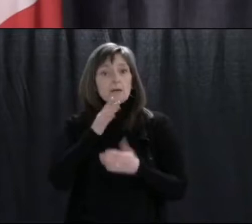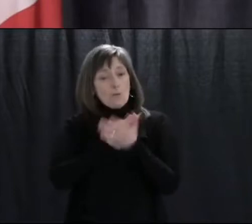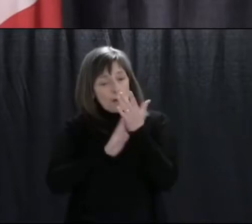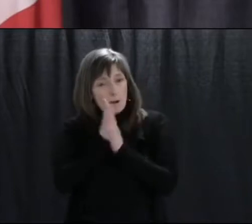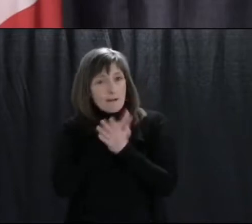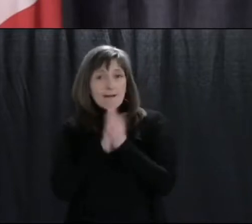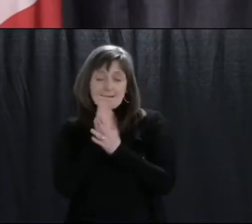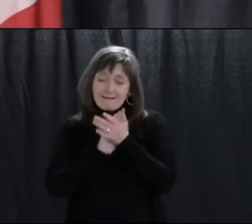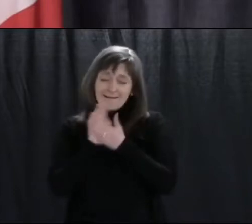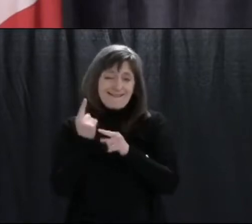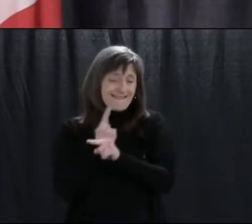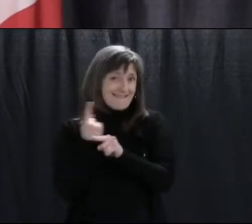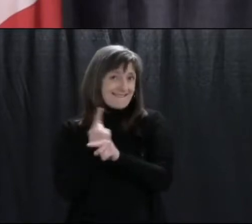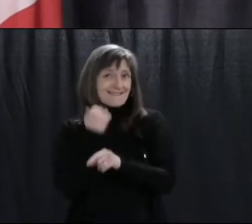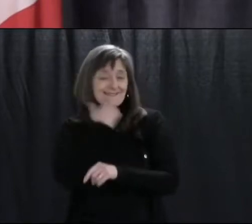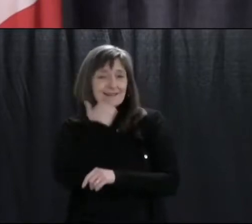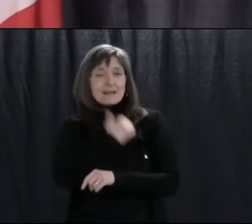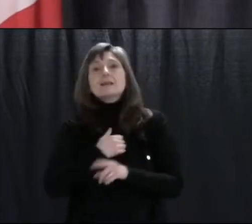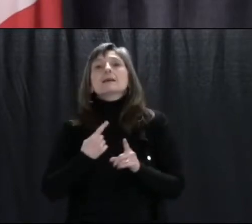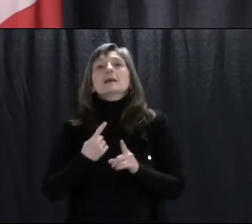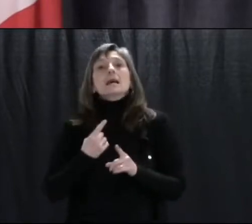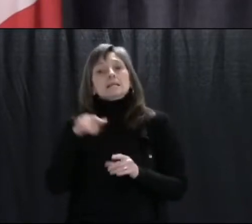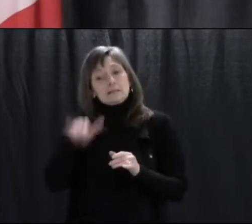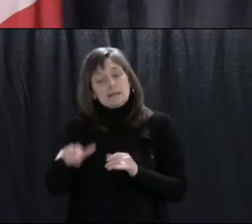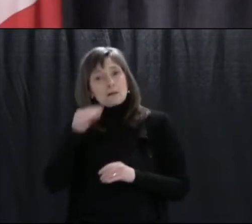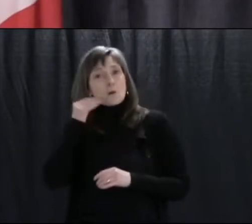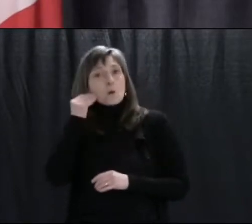Stay at home unless it is essential to go out.